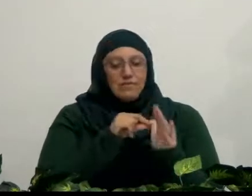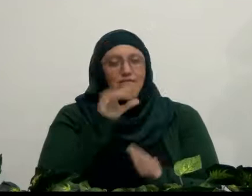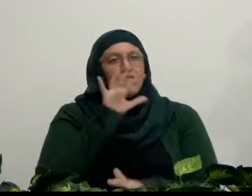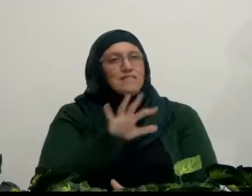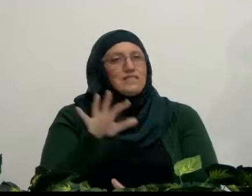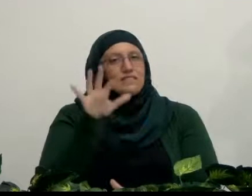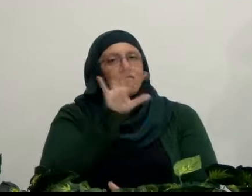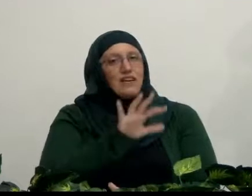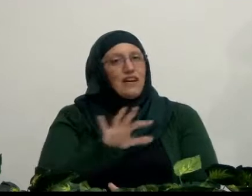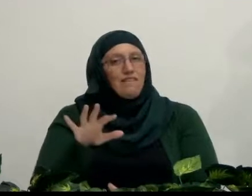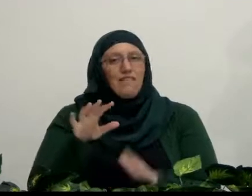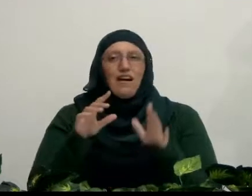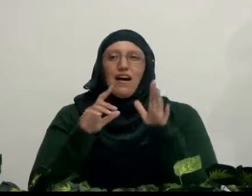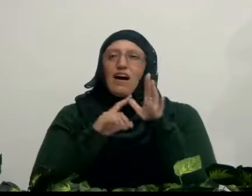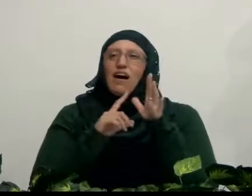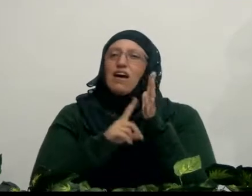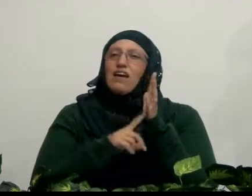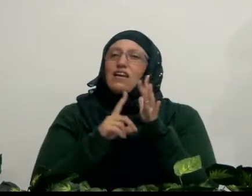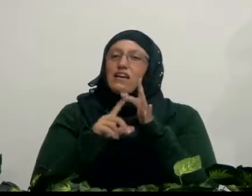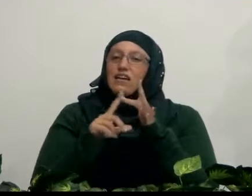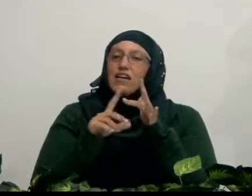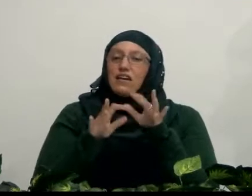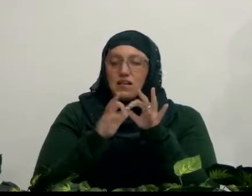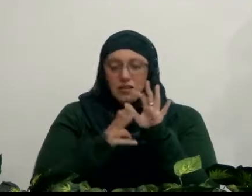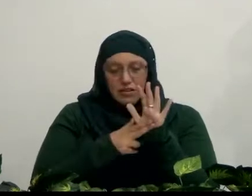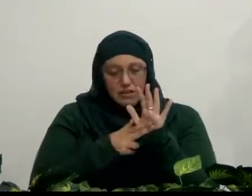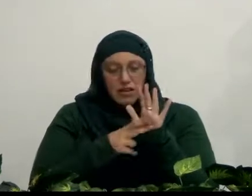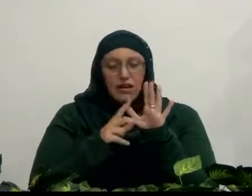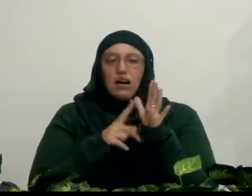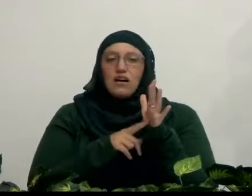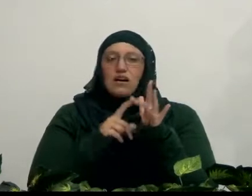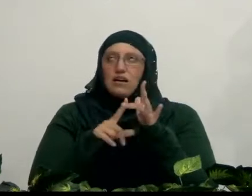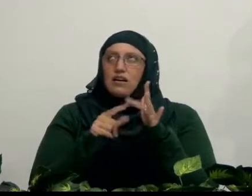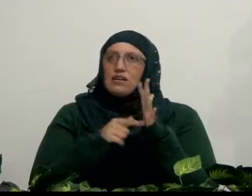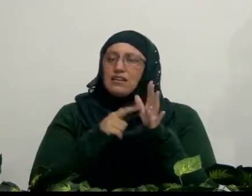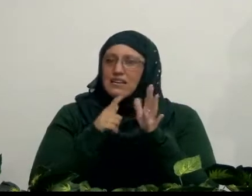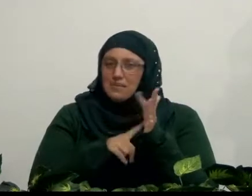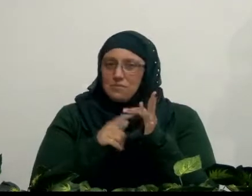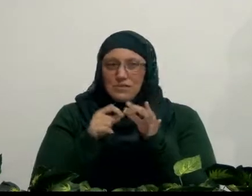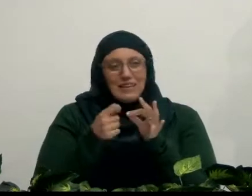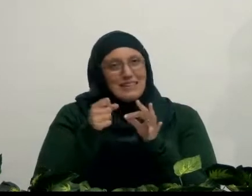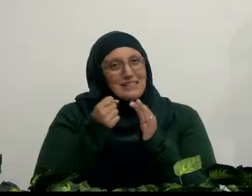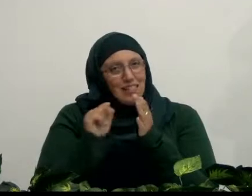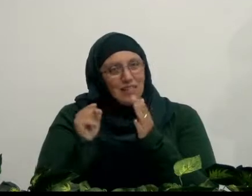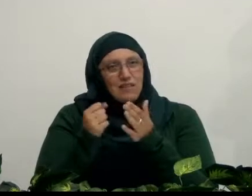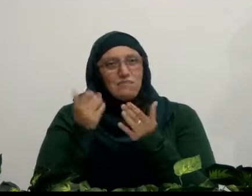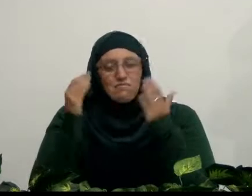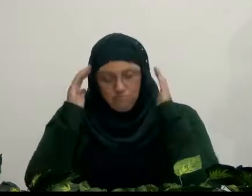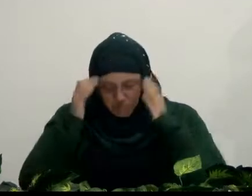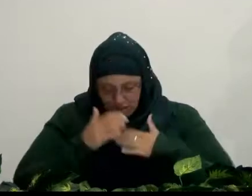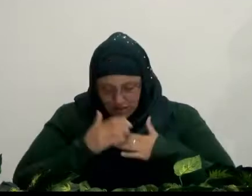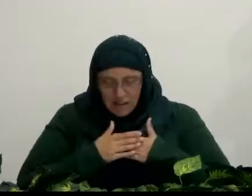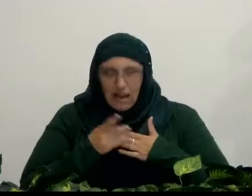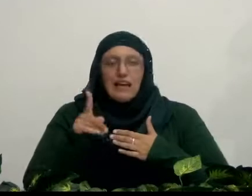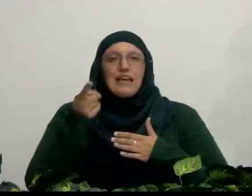And Ali ibn Abi Talib is the one who keeps up prayers, who pays zakat while he bowed